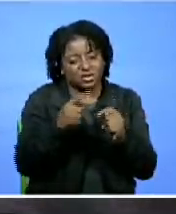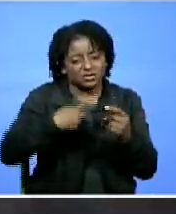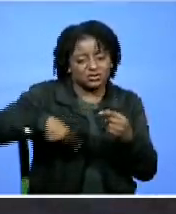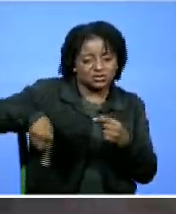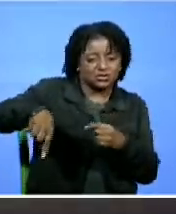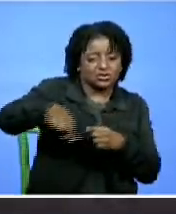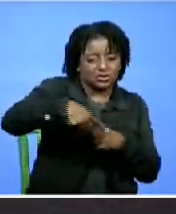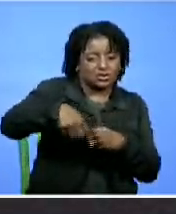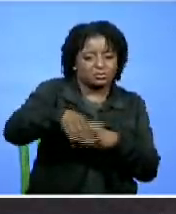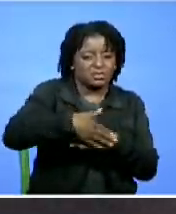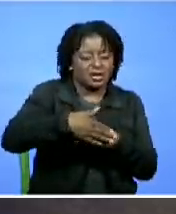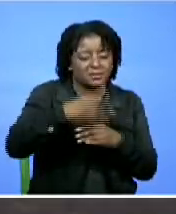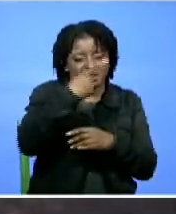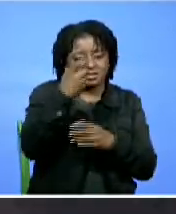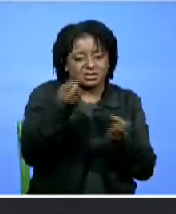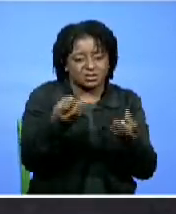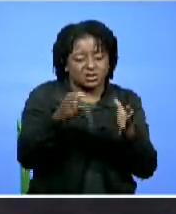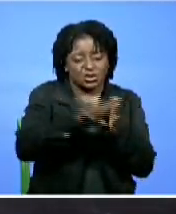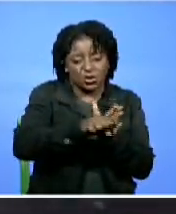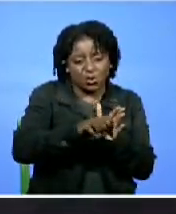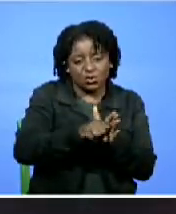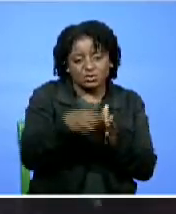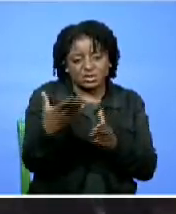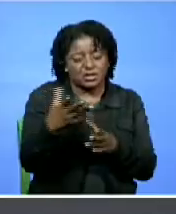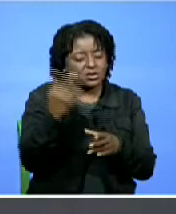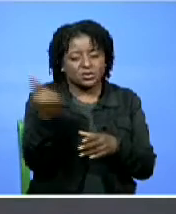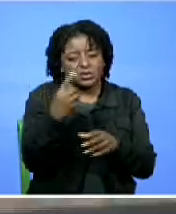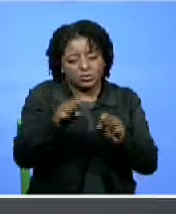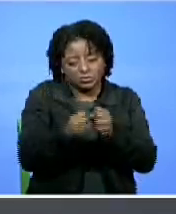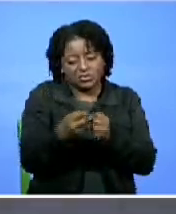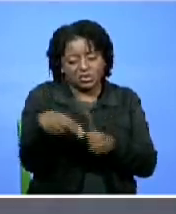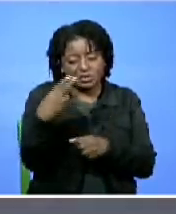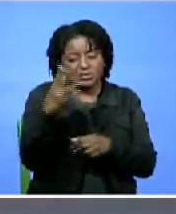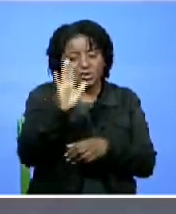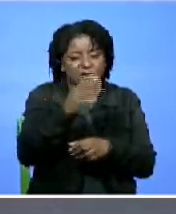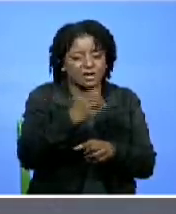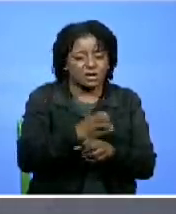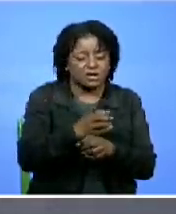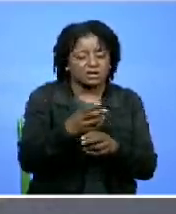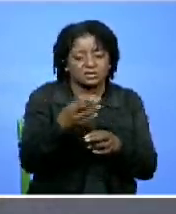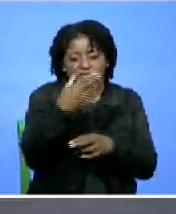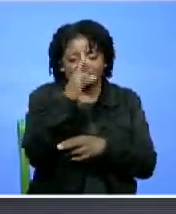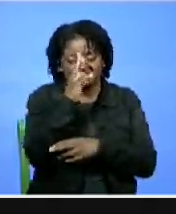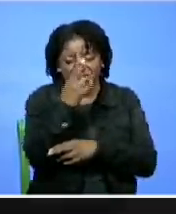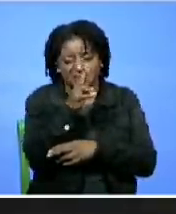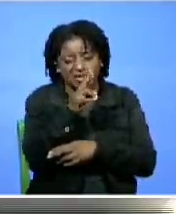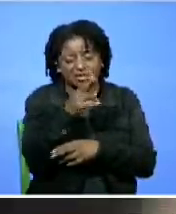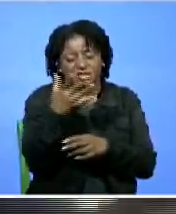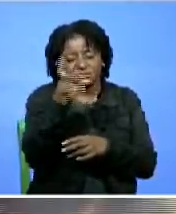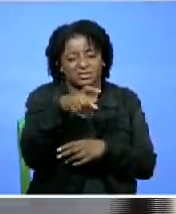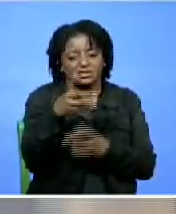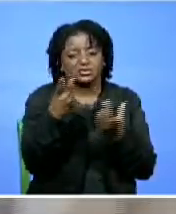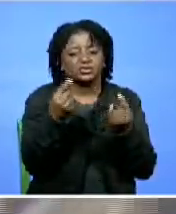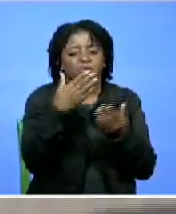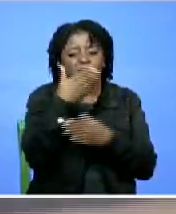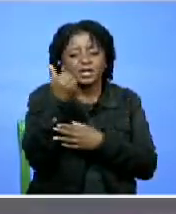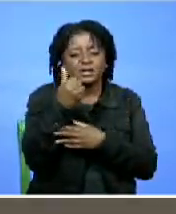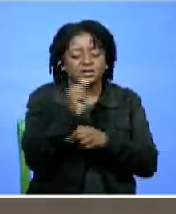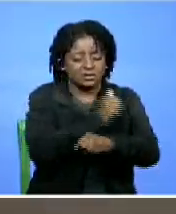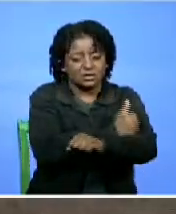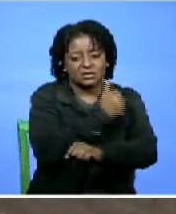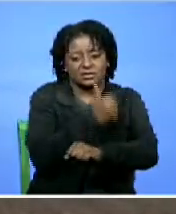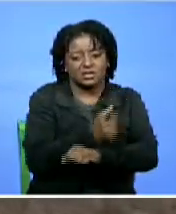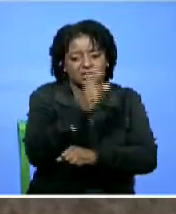around because they have a lot of holes there and it only can broke up your car. And it's ridiculous. They got to do better. The authorities